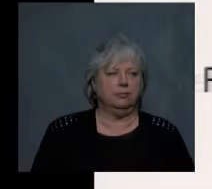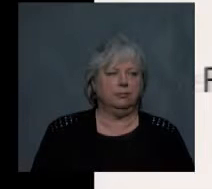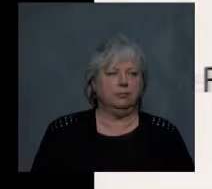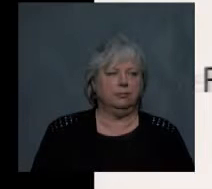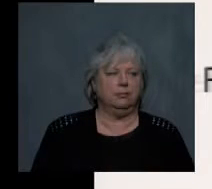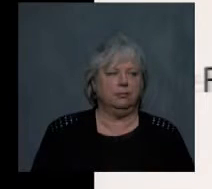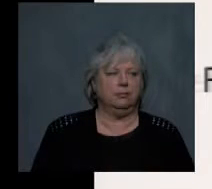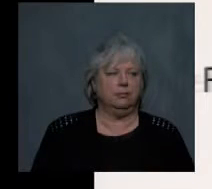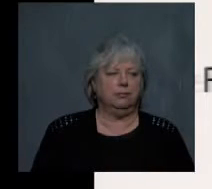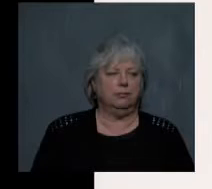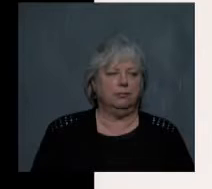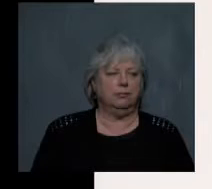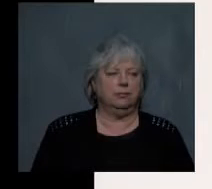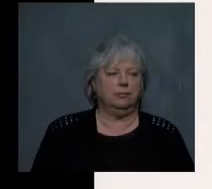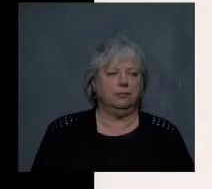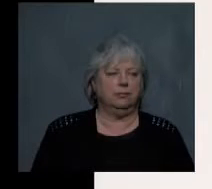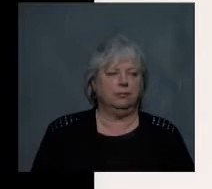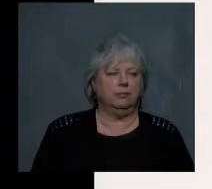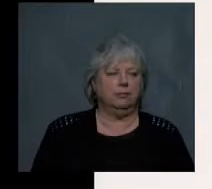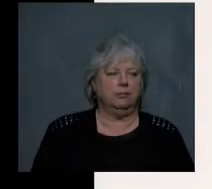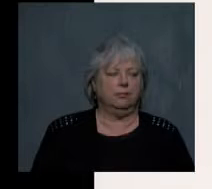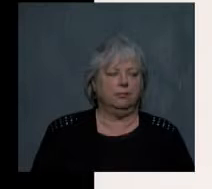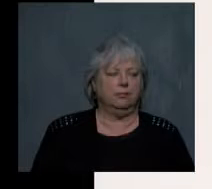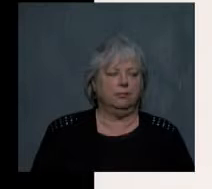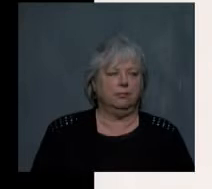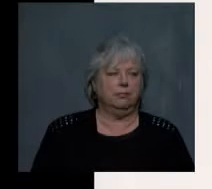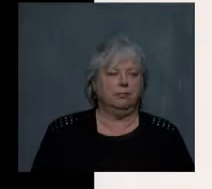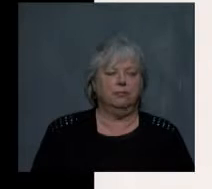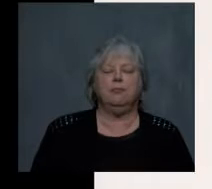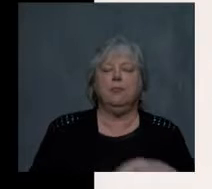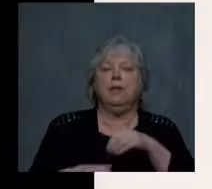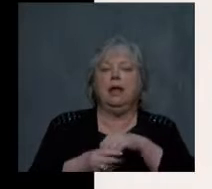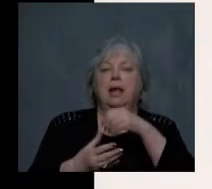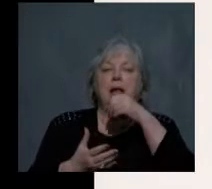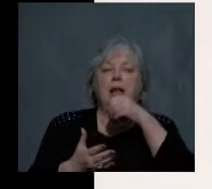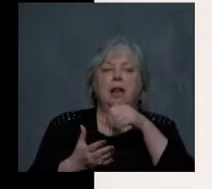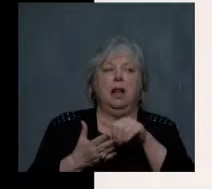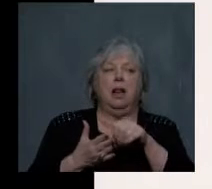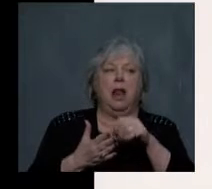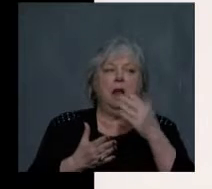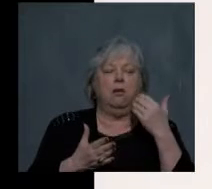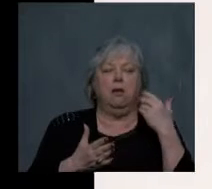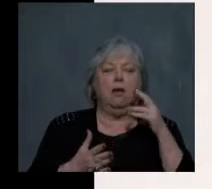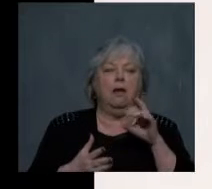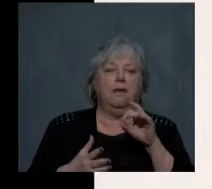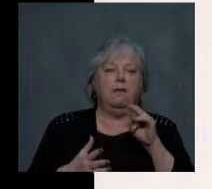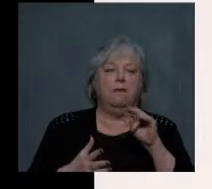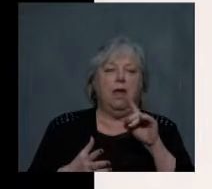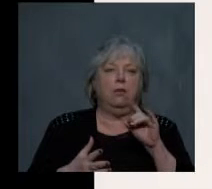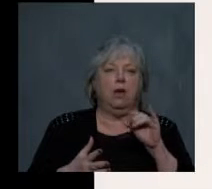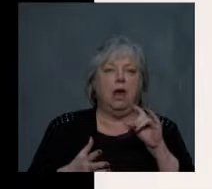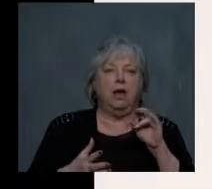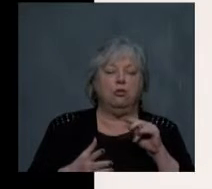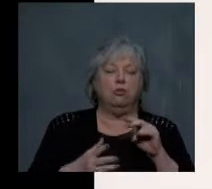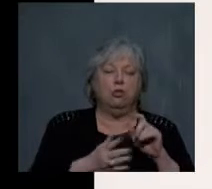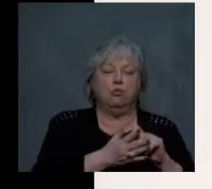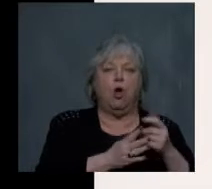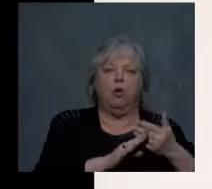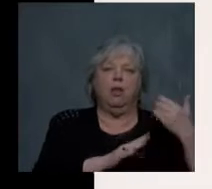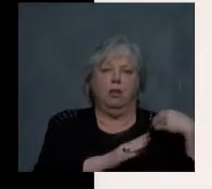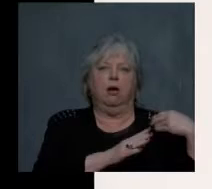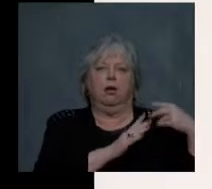Let's go one more. Somehow PowerPoint. There we go. In that letter, the foundation wrote in the